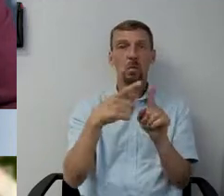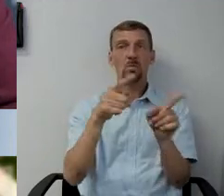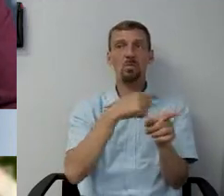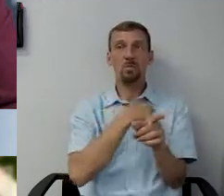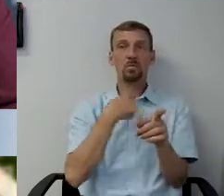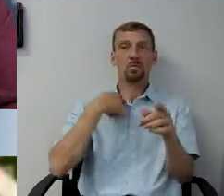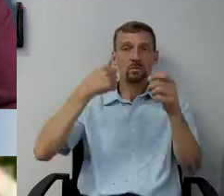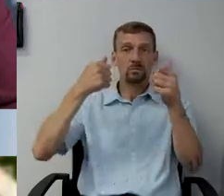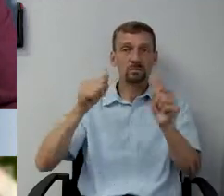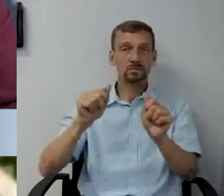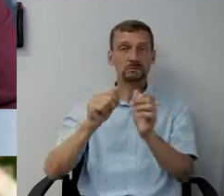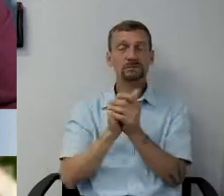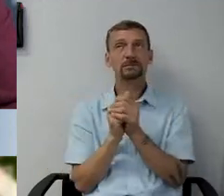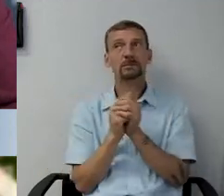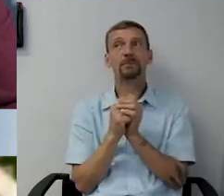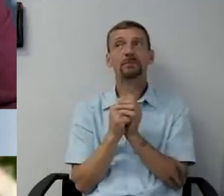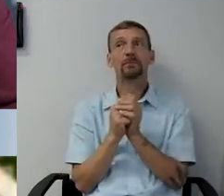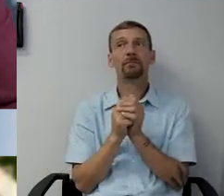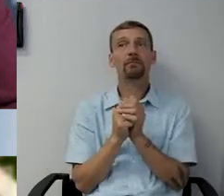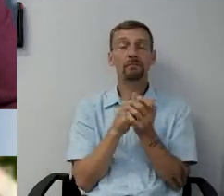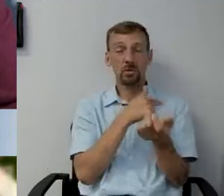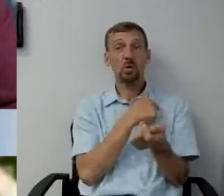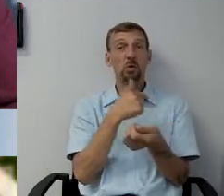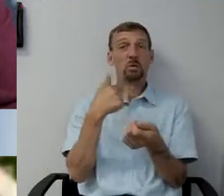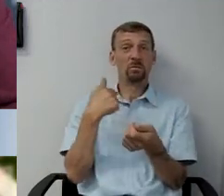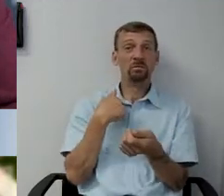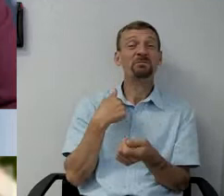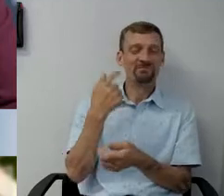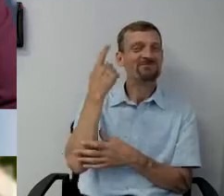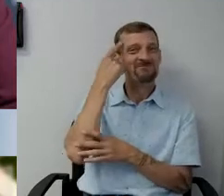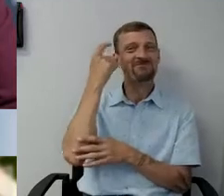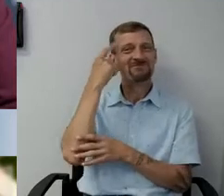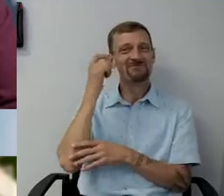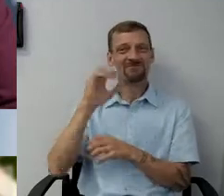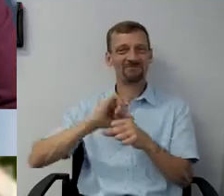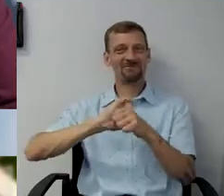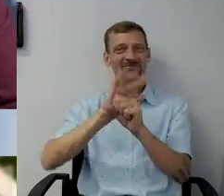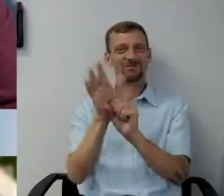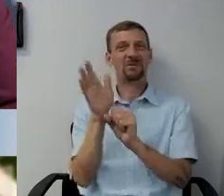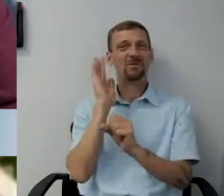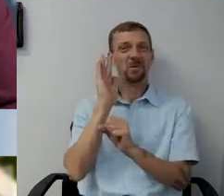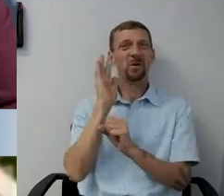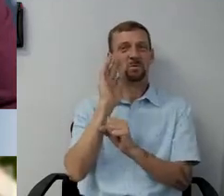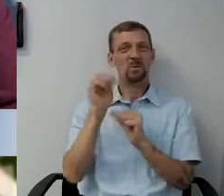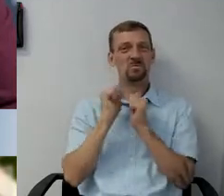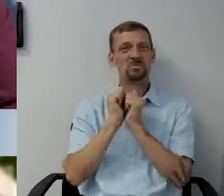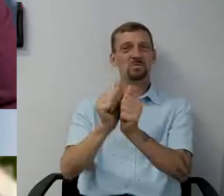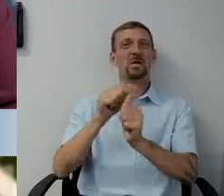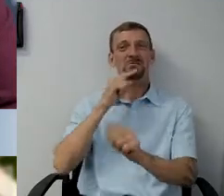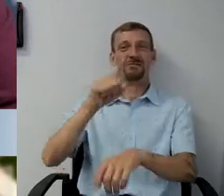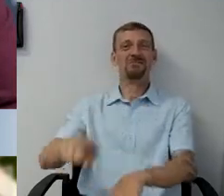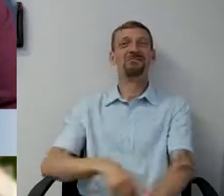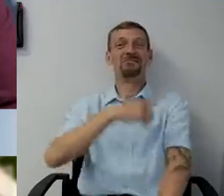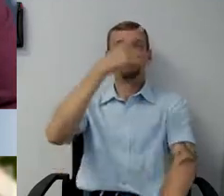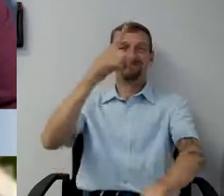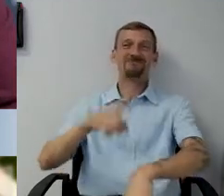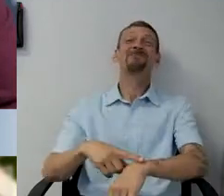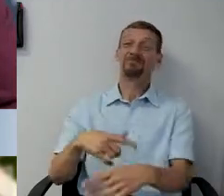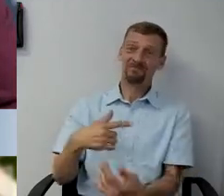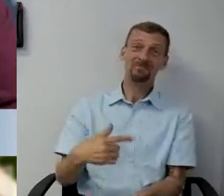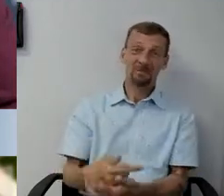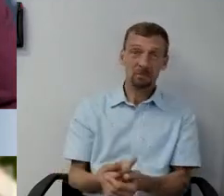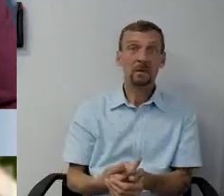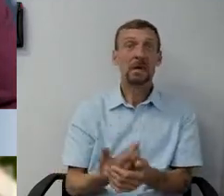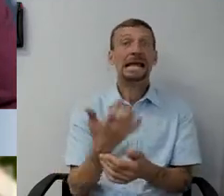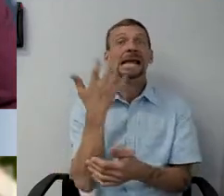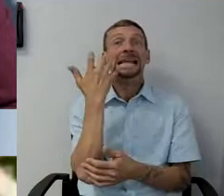to, I mean, we're kind of convinced that COVID's going to be with us for some indefinite period of time. We certainly,